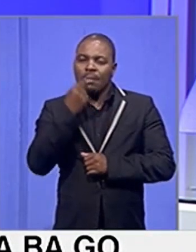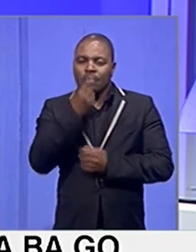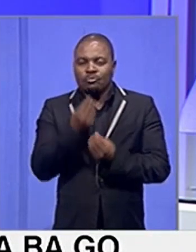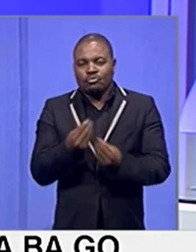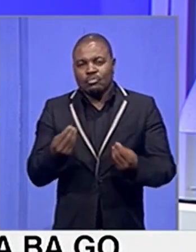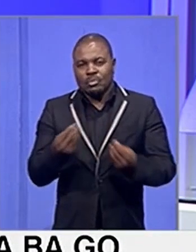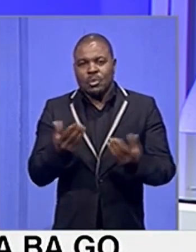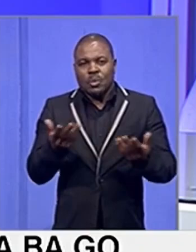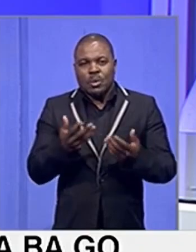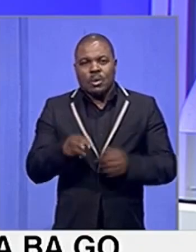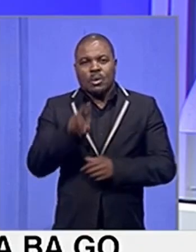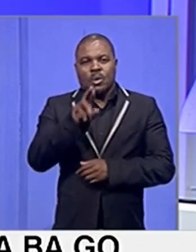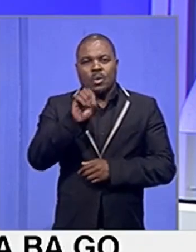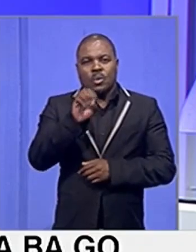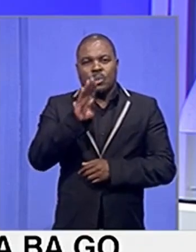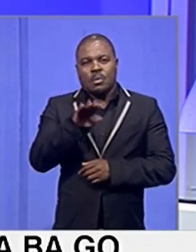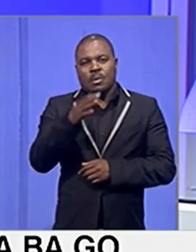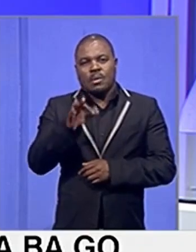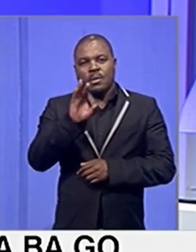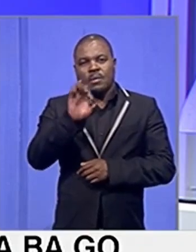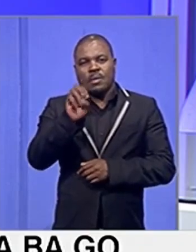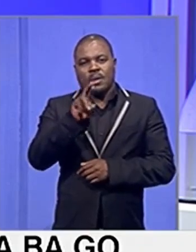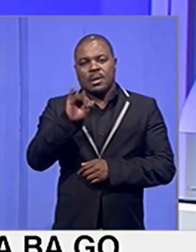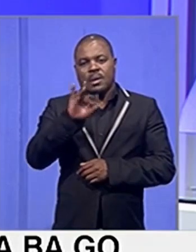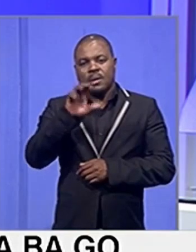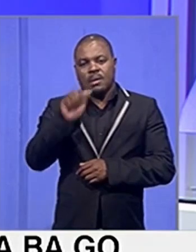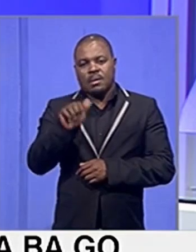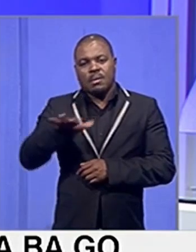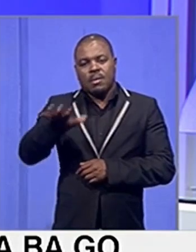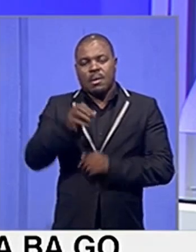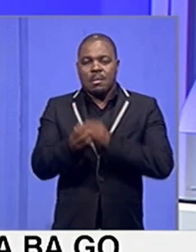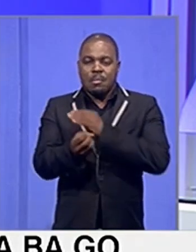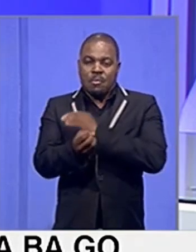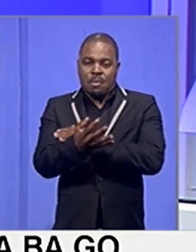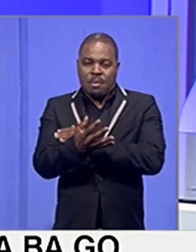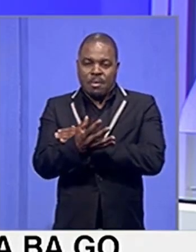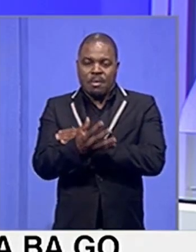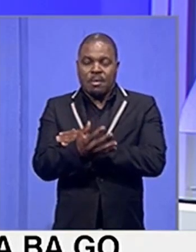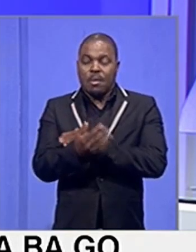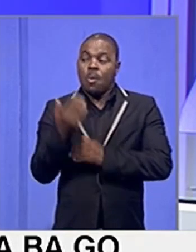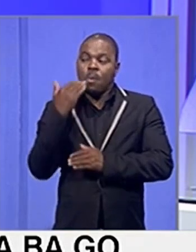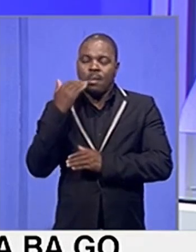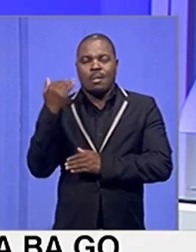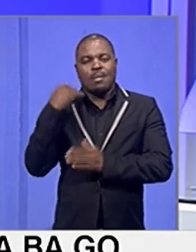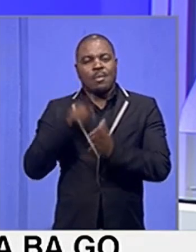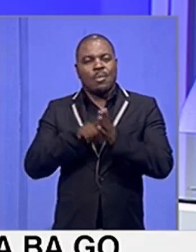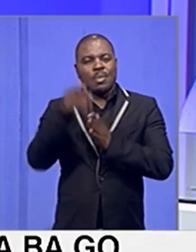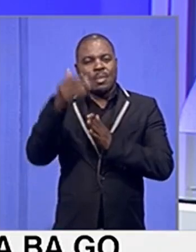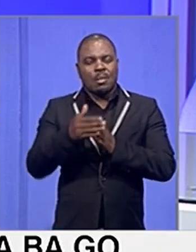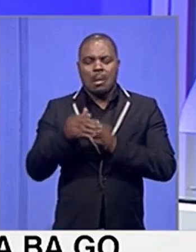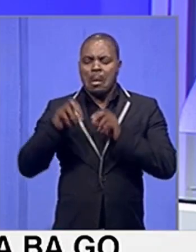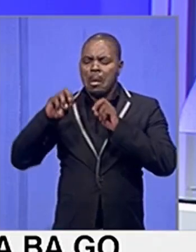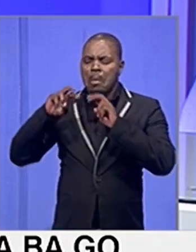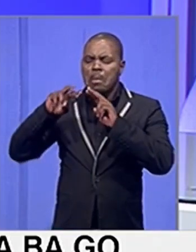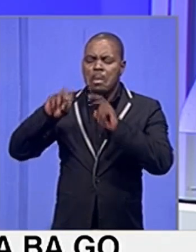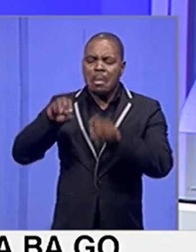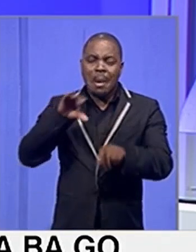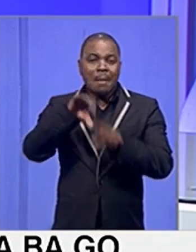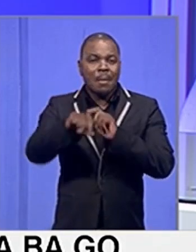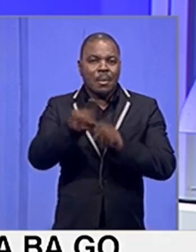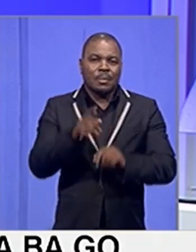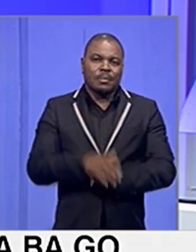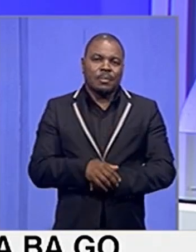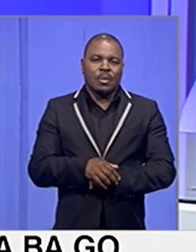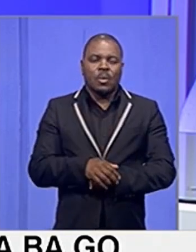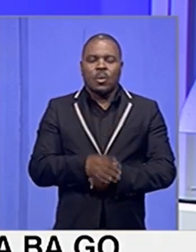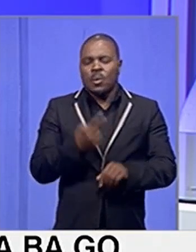magalagapa ka Rob Ferreira ka Mbombela Mpumalanga mafelelong a beke. Dinyakišišo di hweditse gore